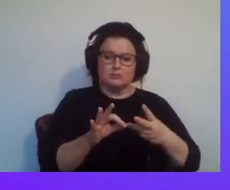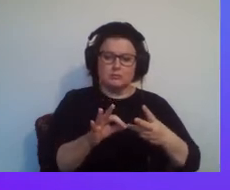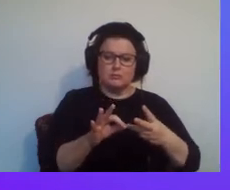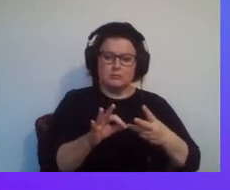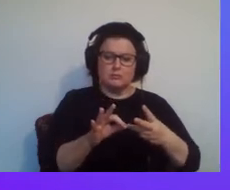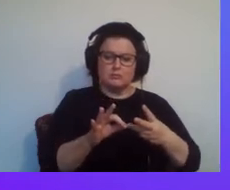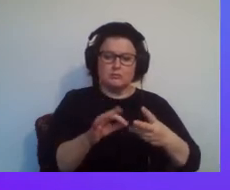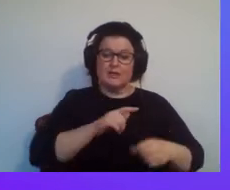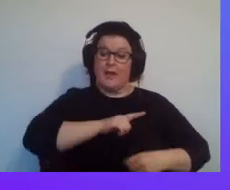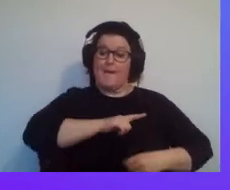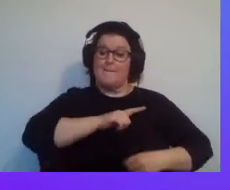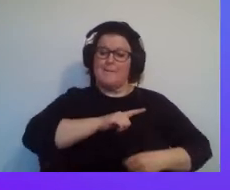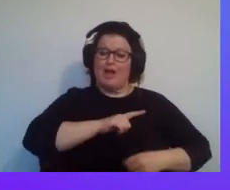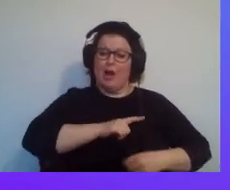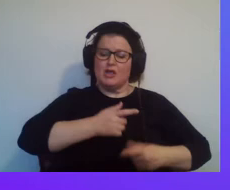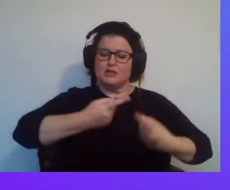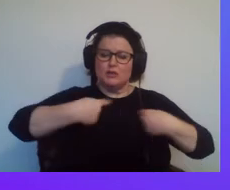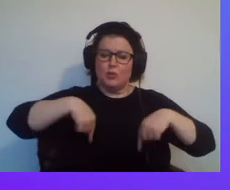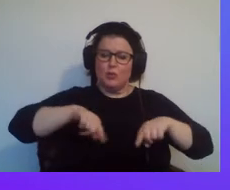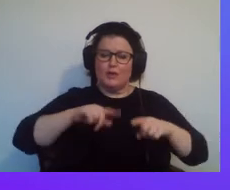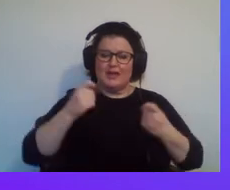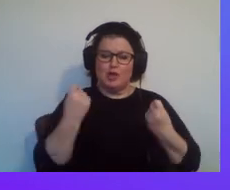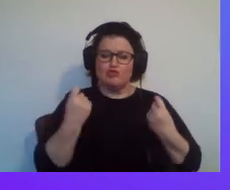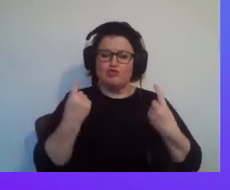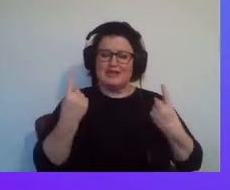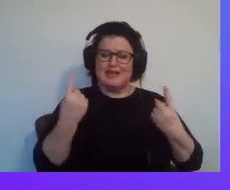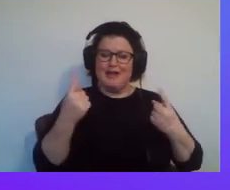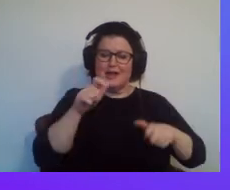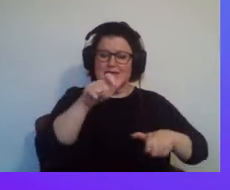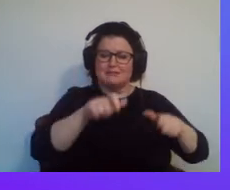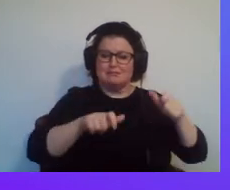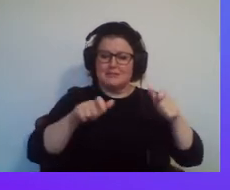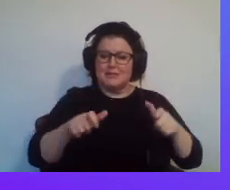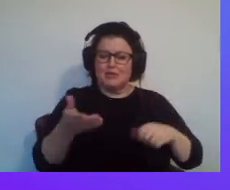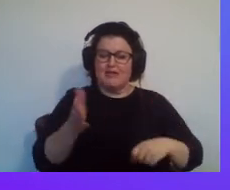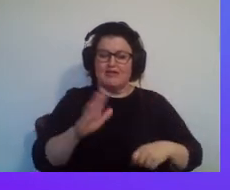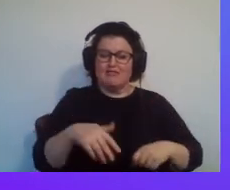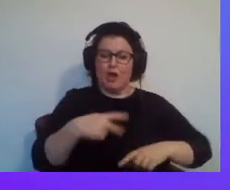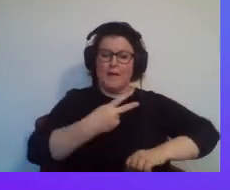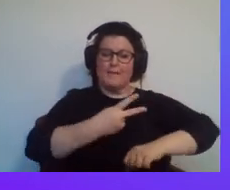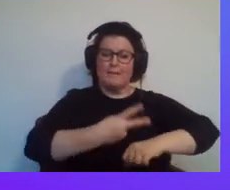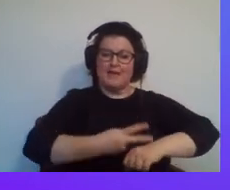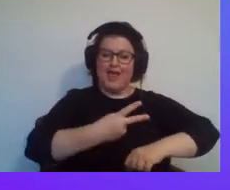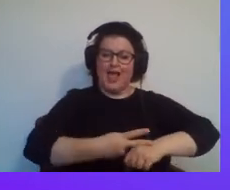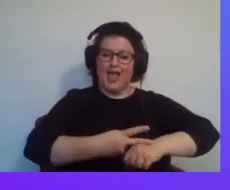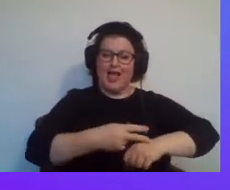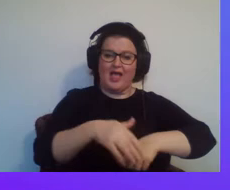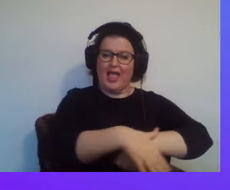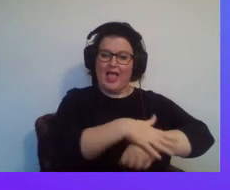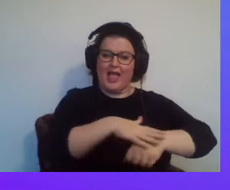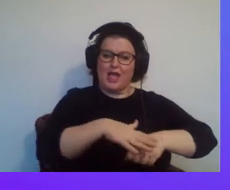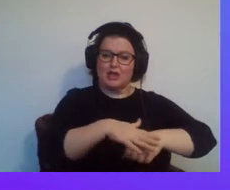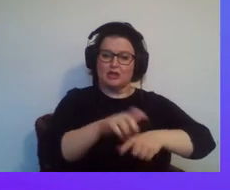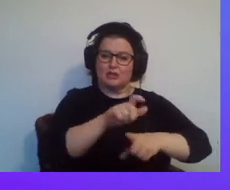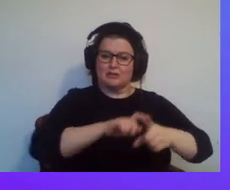our Black and Asian communities, the vaccine hesitancy or the refusal to have the vaccine is substantially higher than